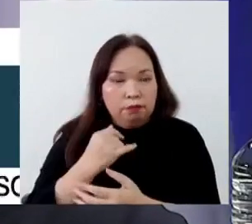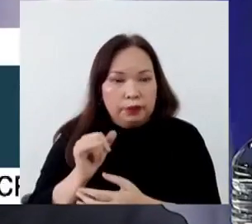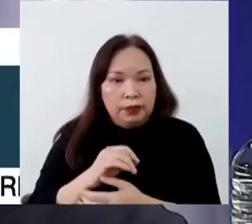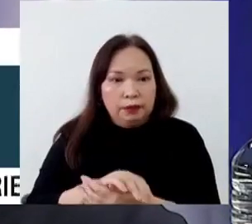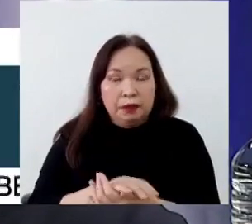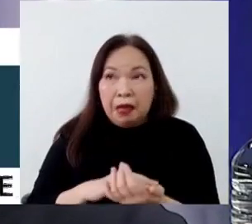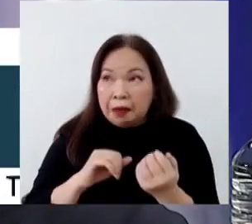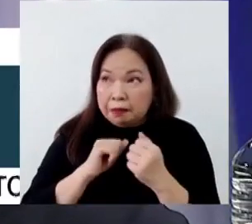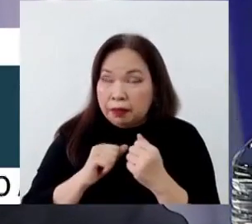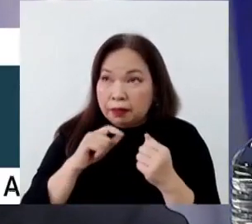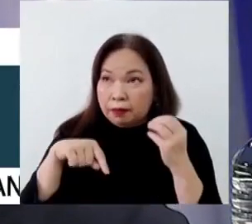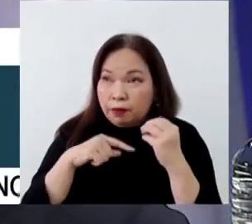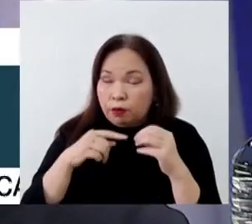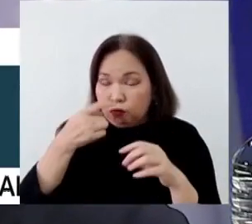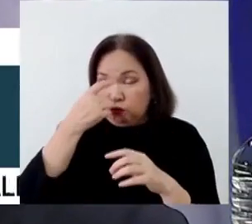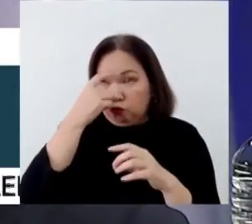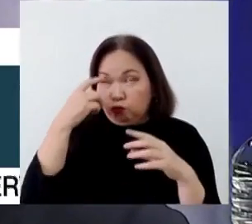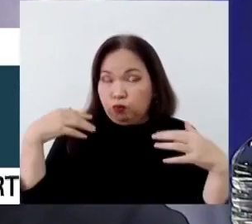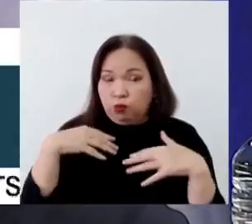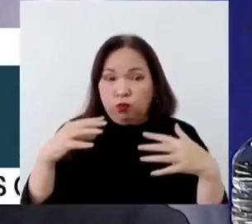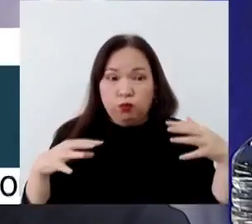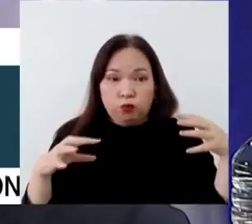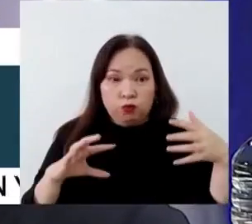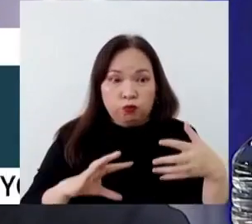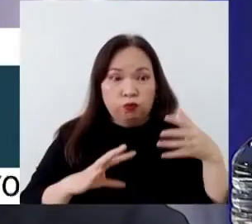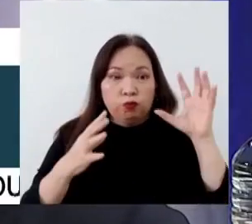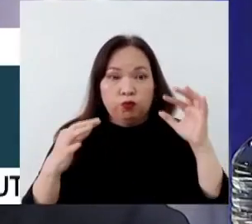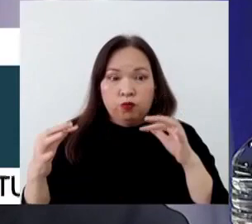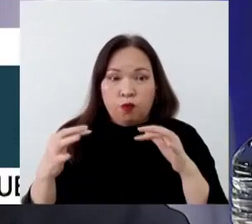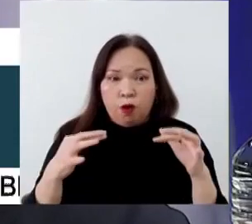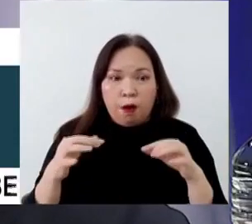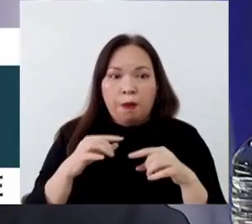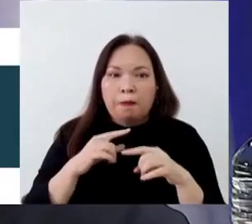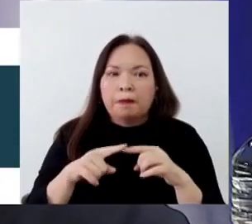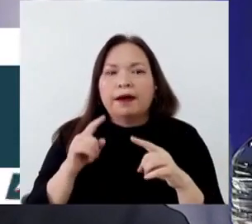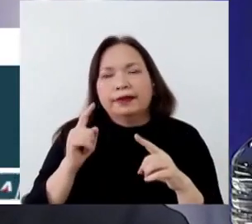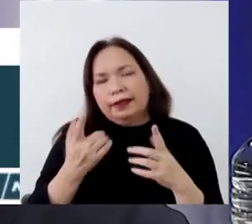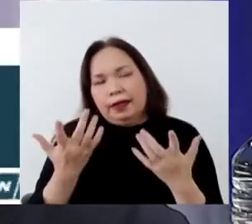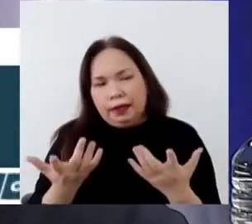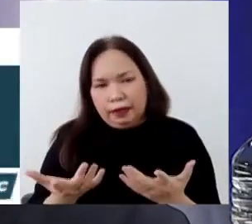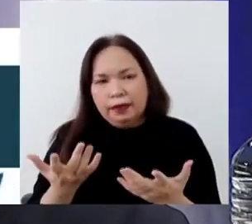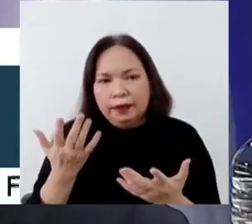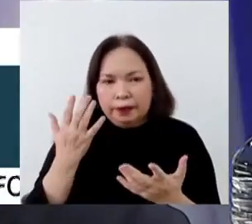victimized by the war specifically, but because indirectly,